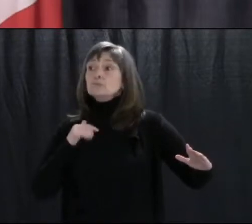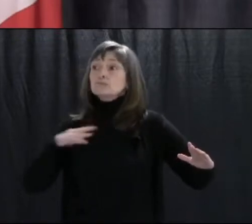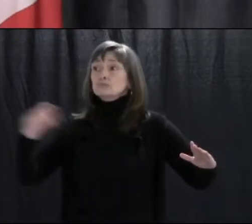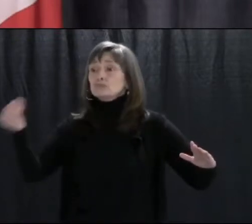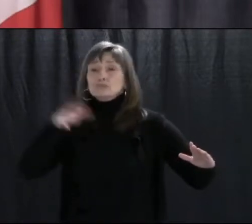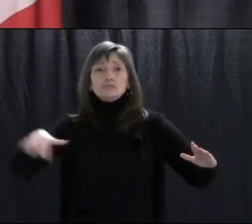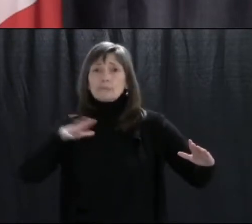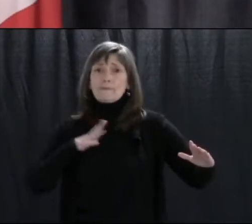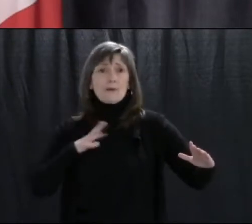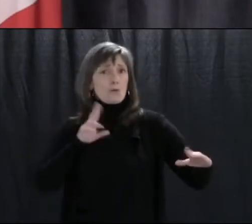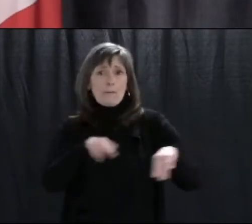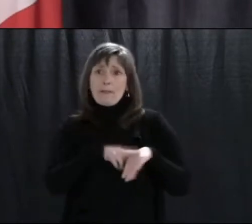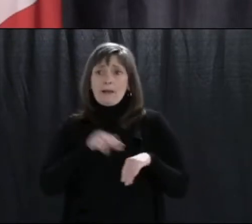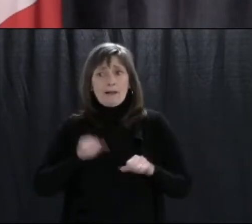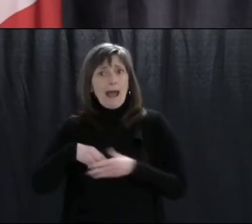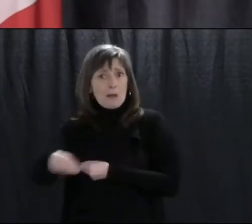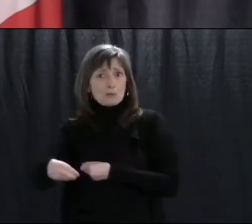symptomatic.